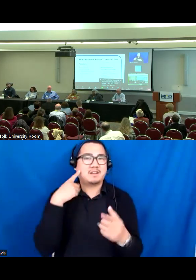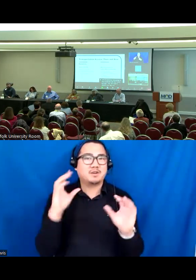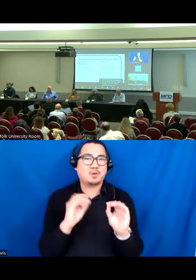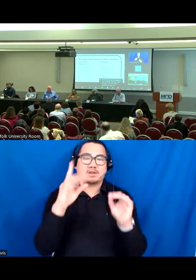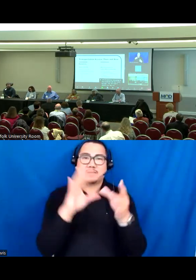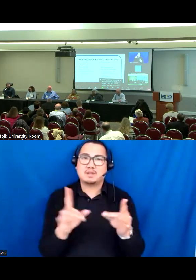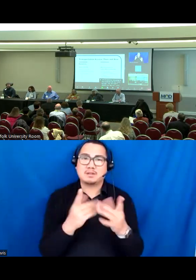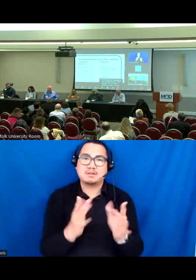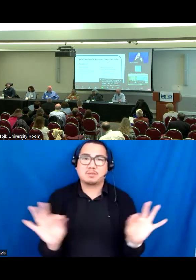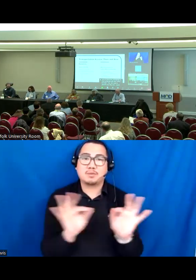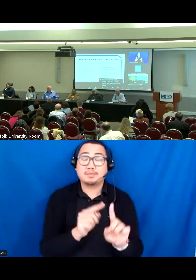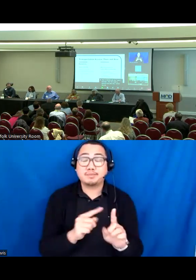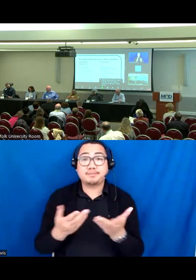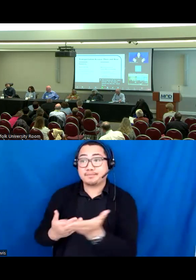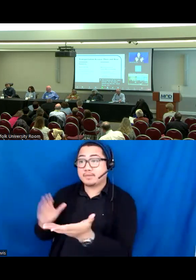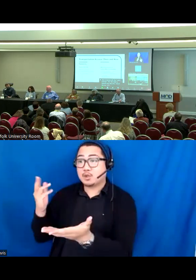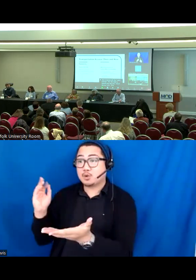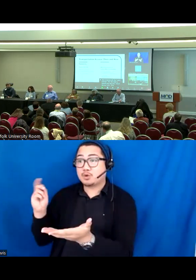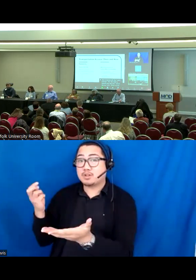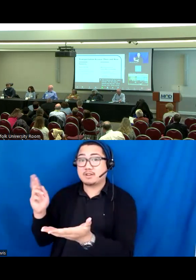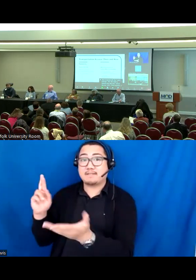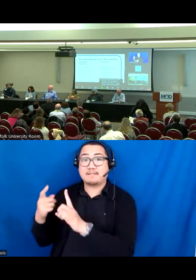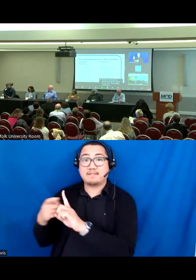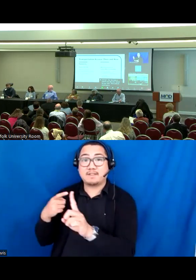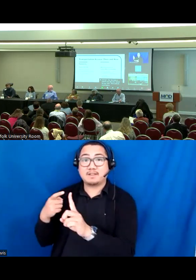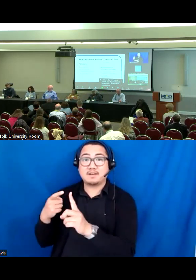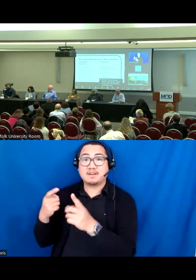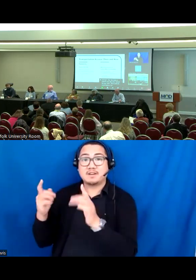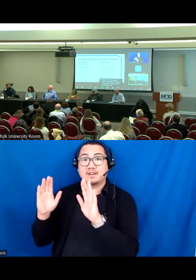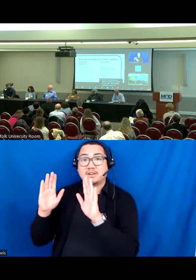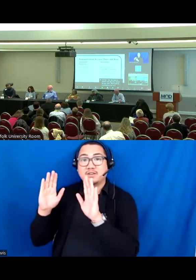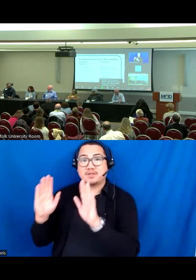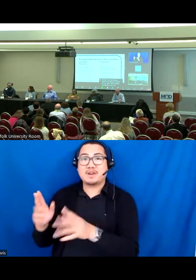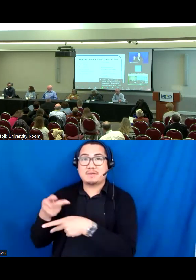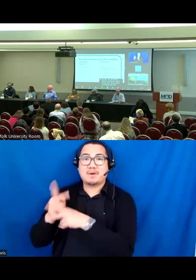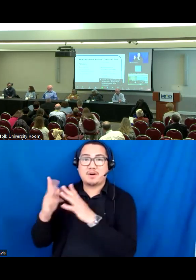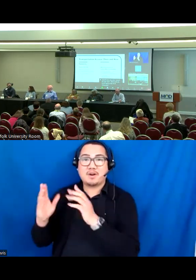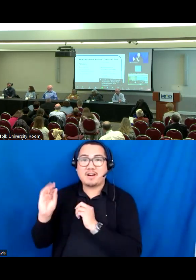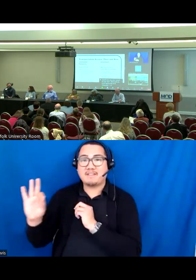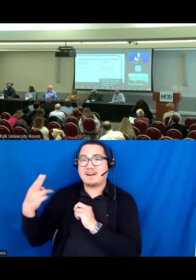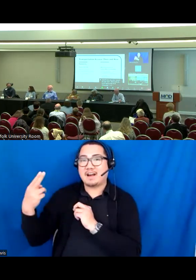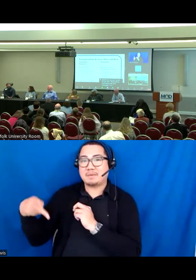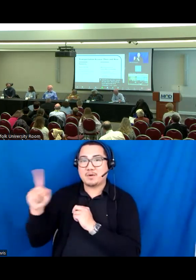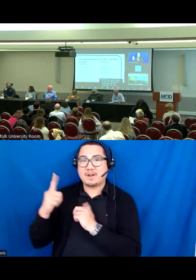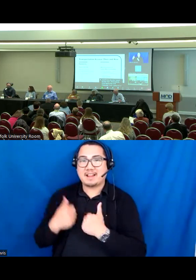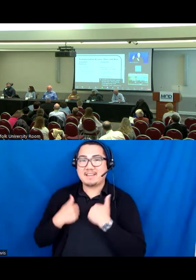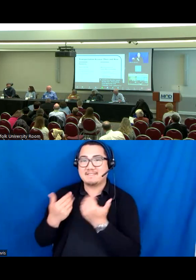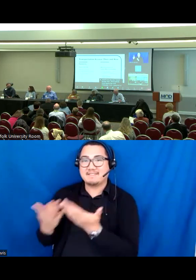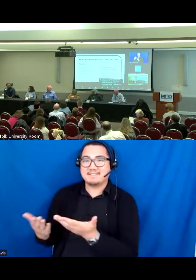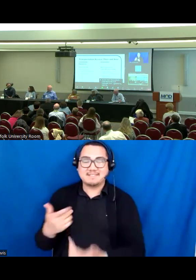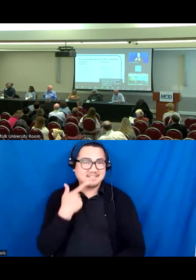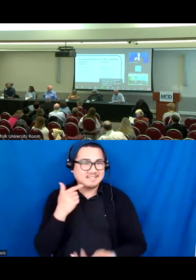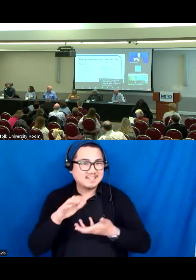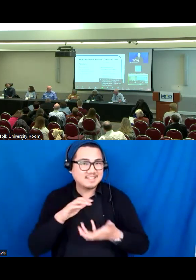all. Christopher, from the great borough of Hyde Park, where I live.